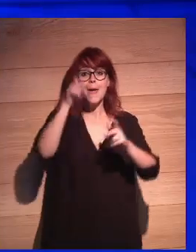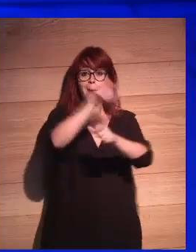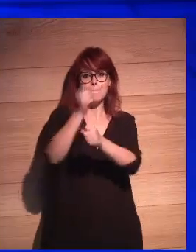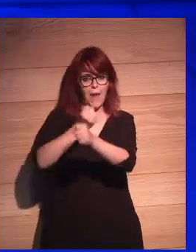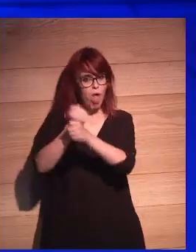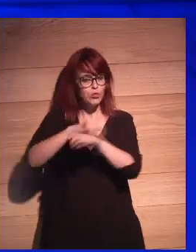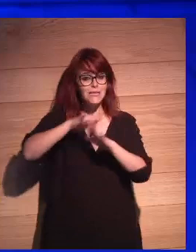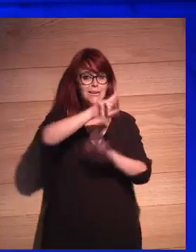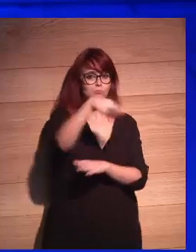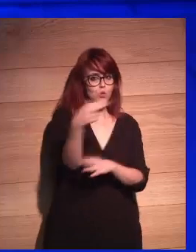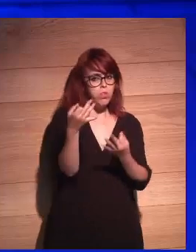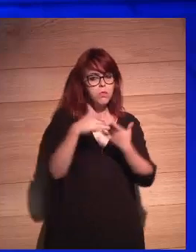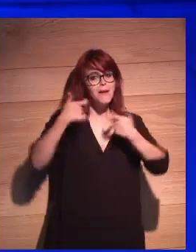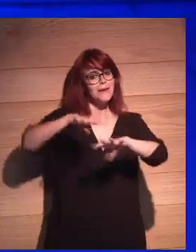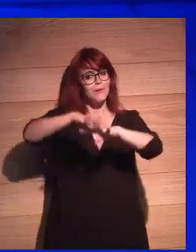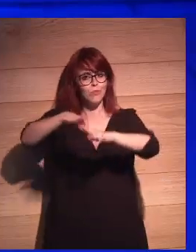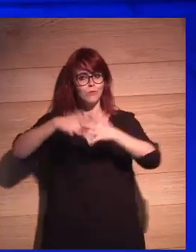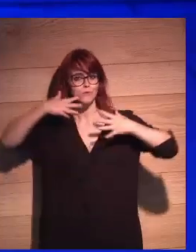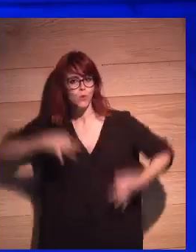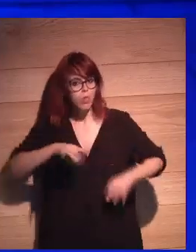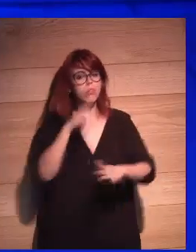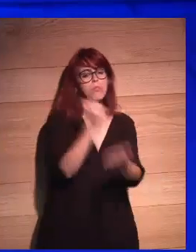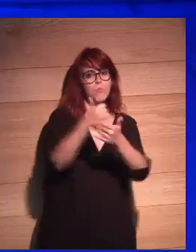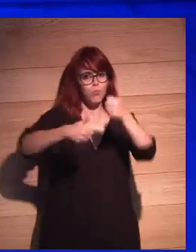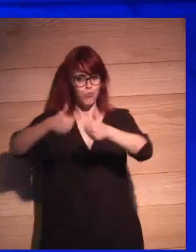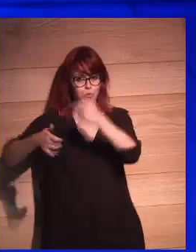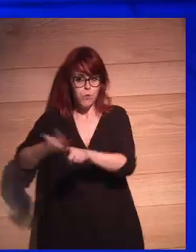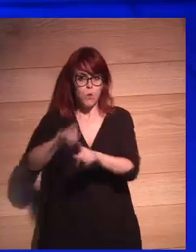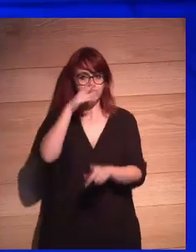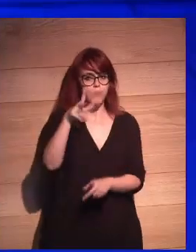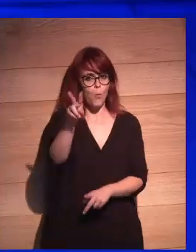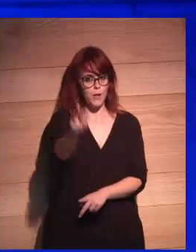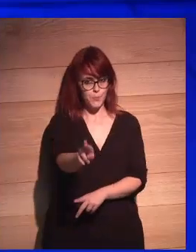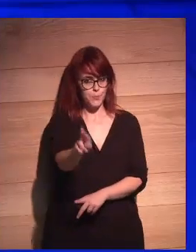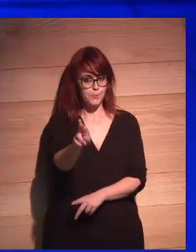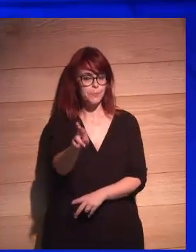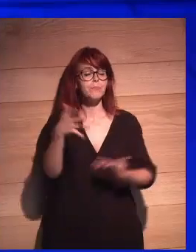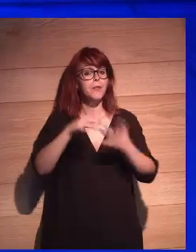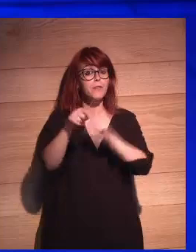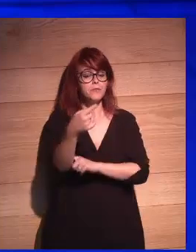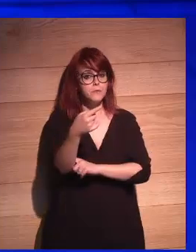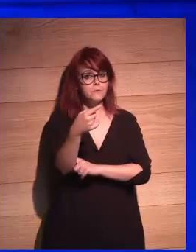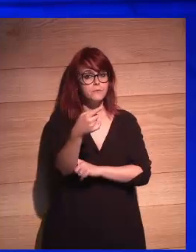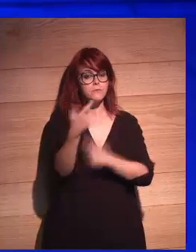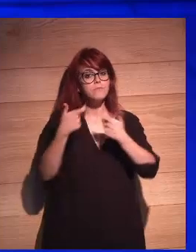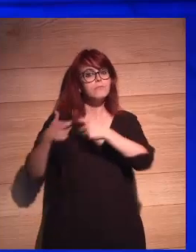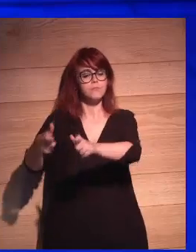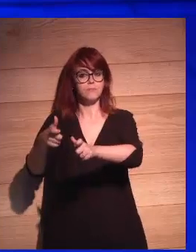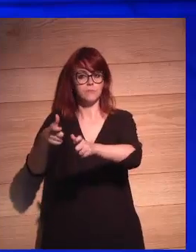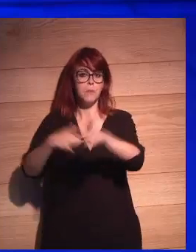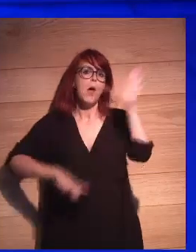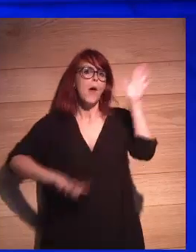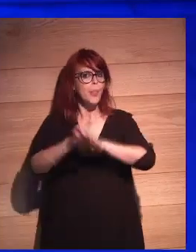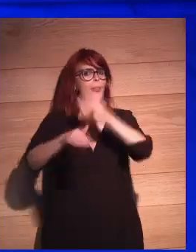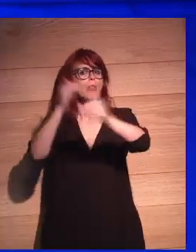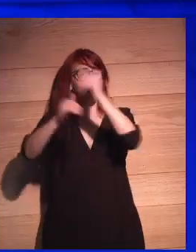this safety guidelines, and the students, the professionals in Repsol had to go